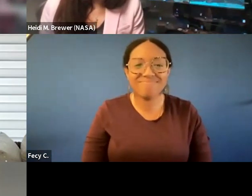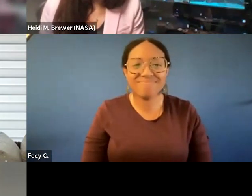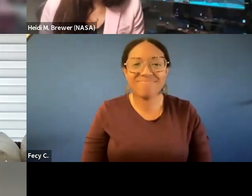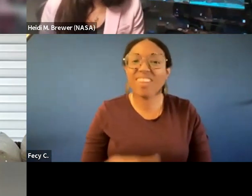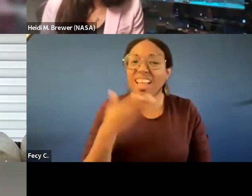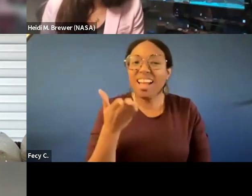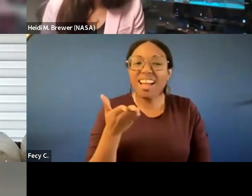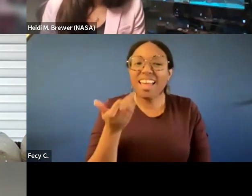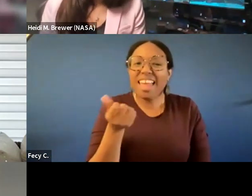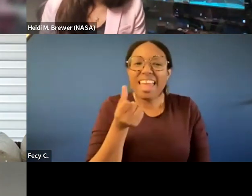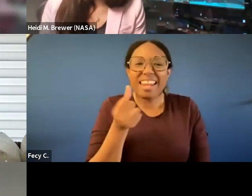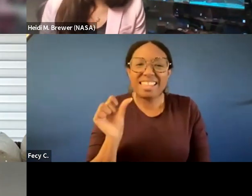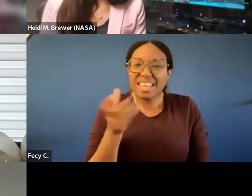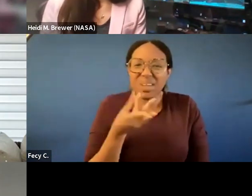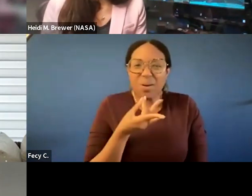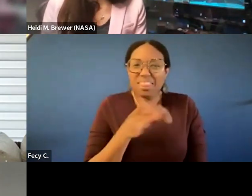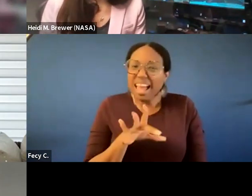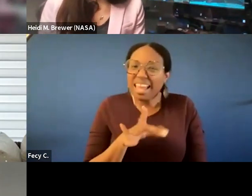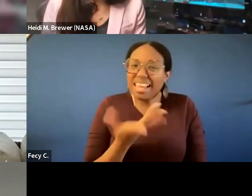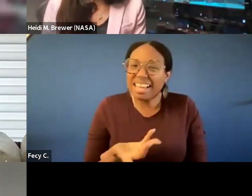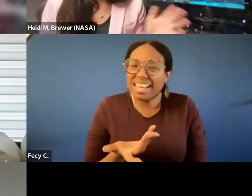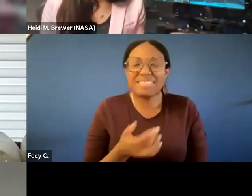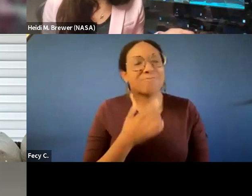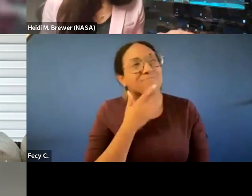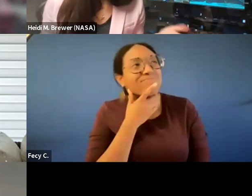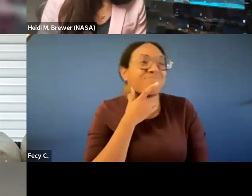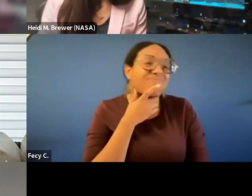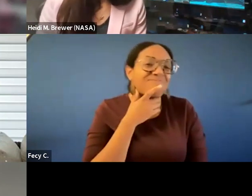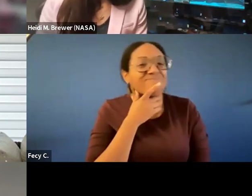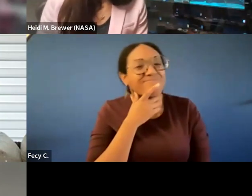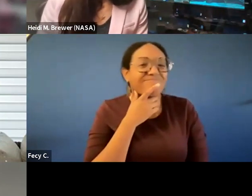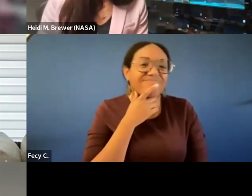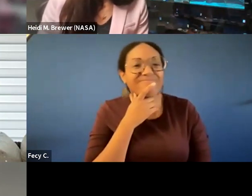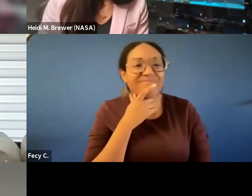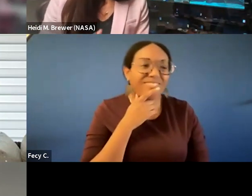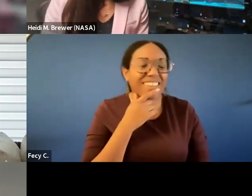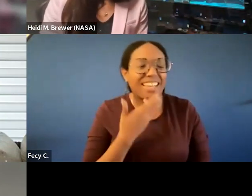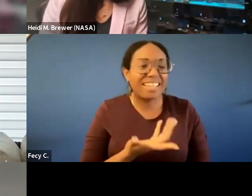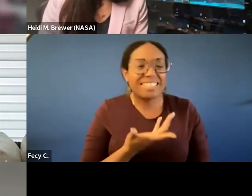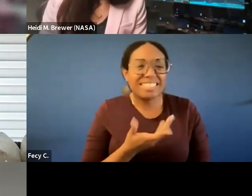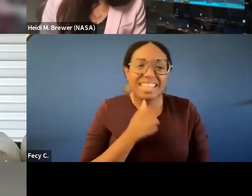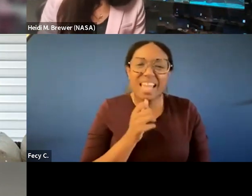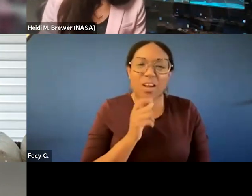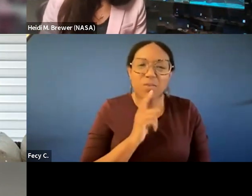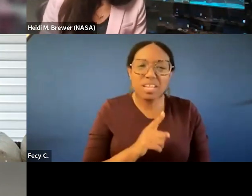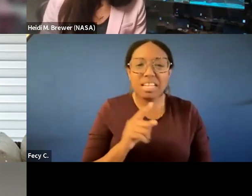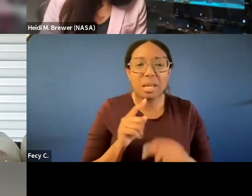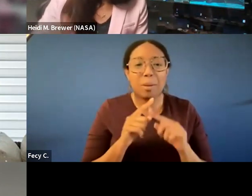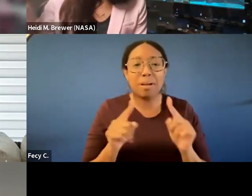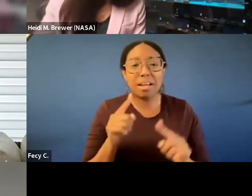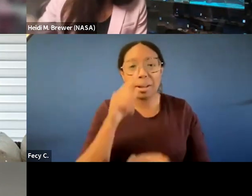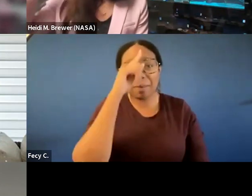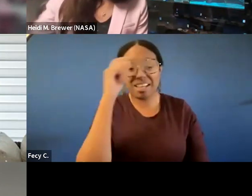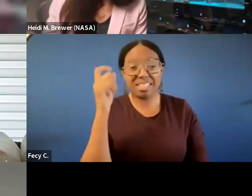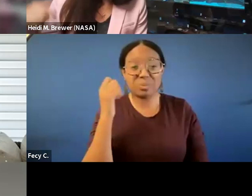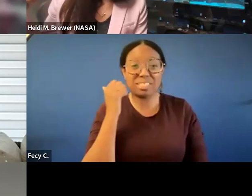you shouldn't say it? There's not really a least favorite job, but I would say that because we are 24/7, 365,